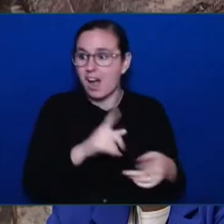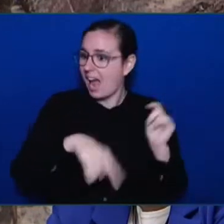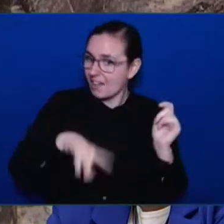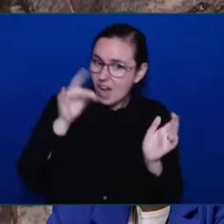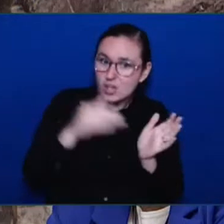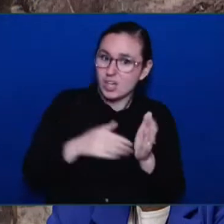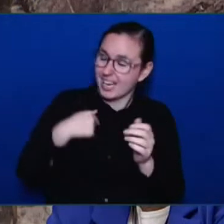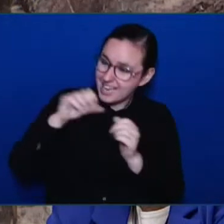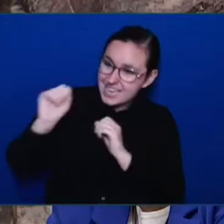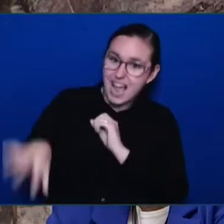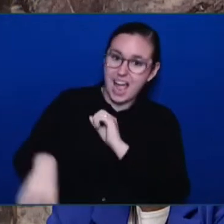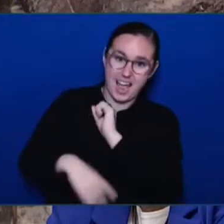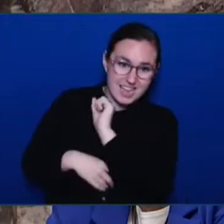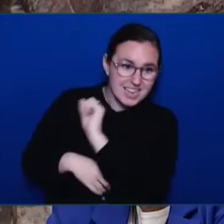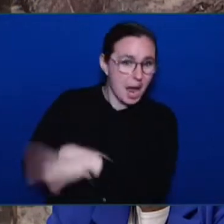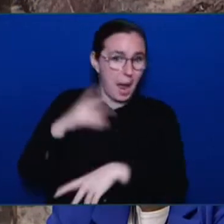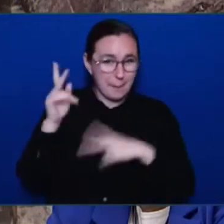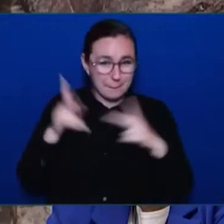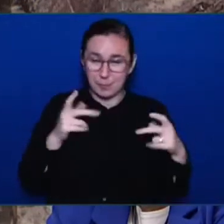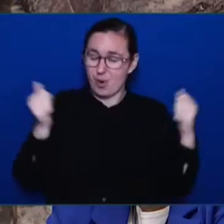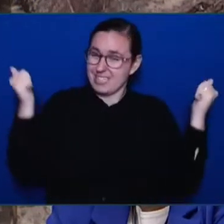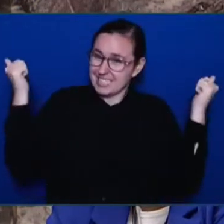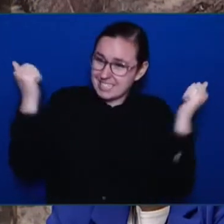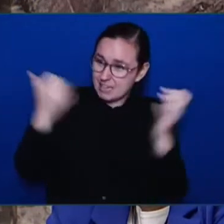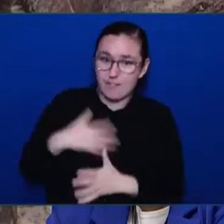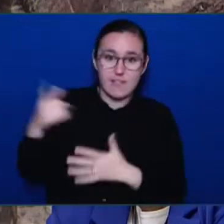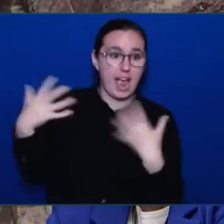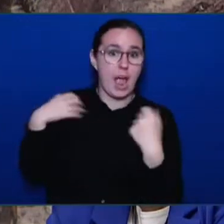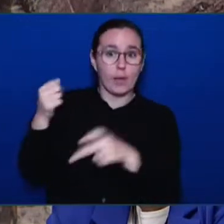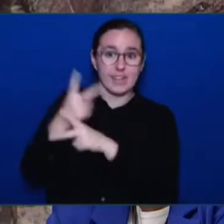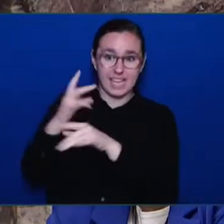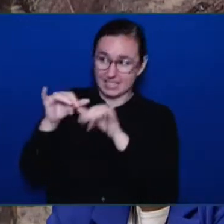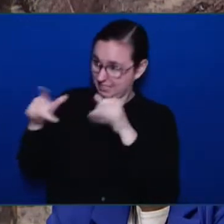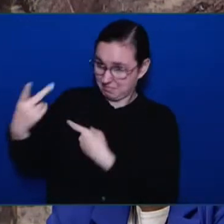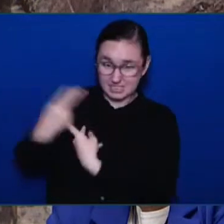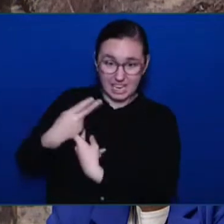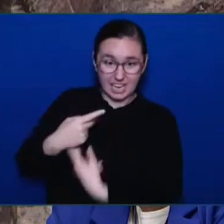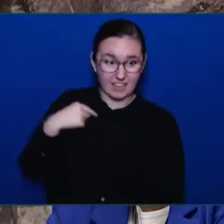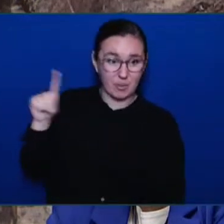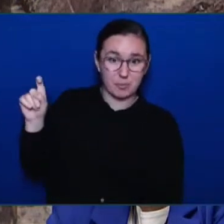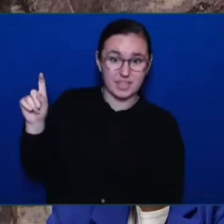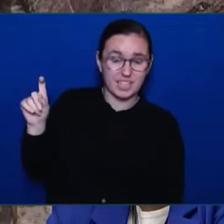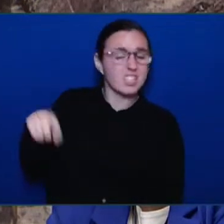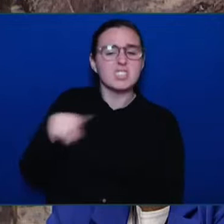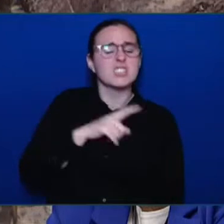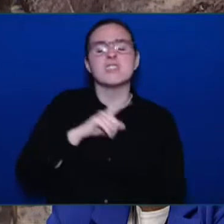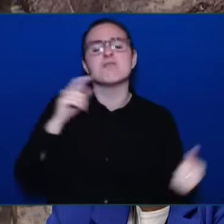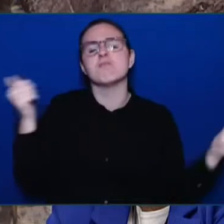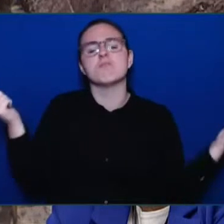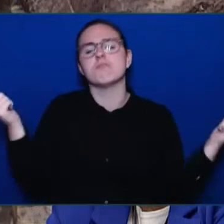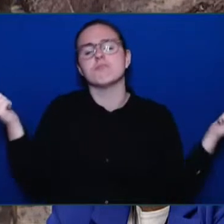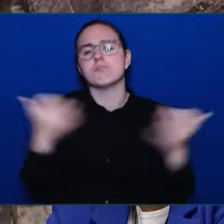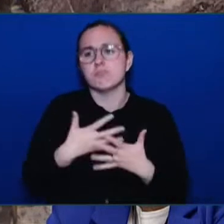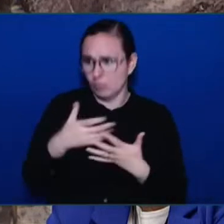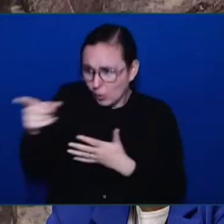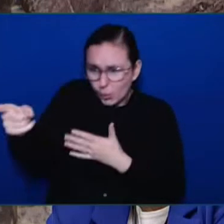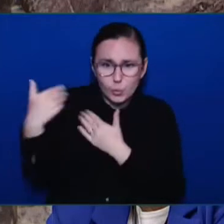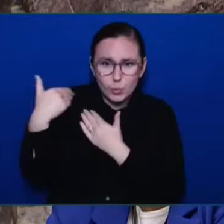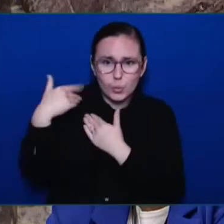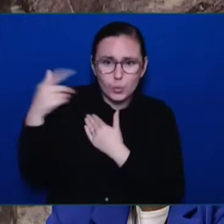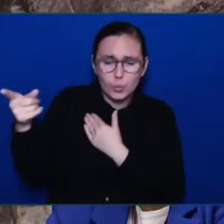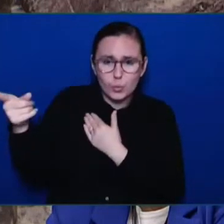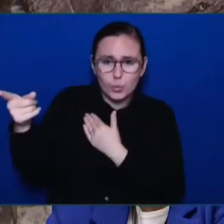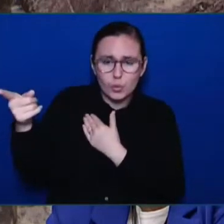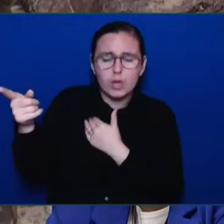healthcare system that this minister is in charge of. It's long past time for change. And frankly, that